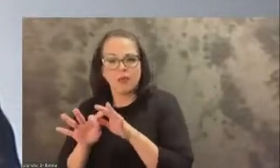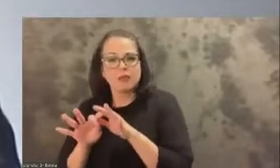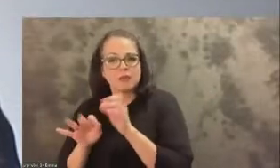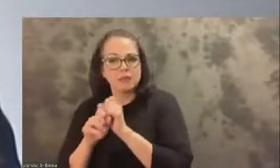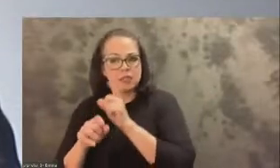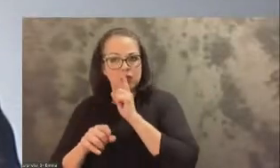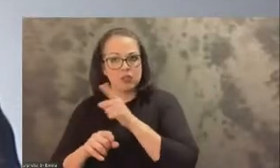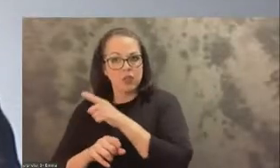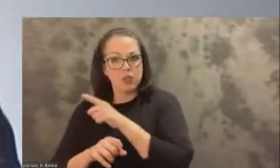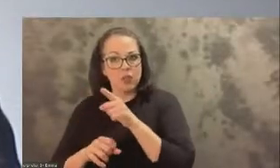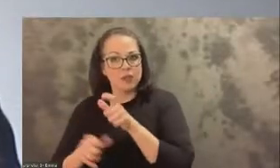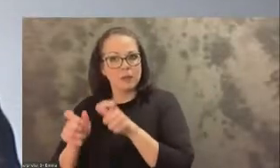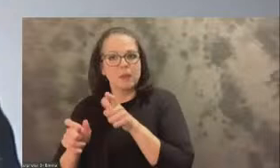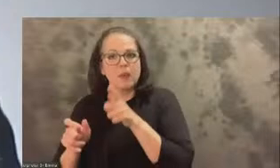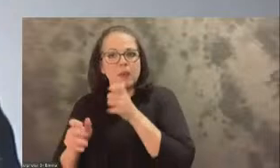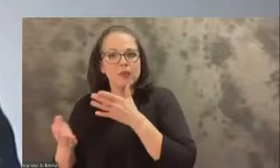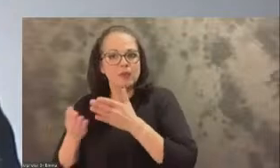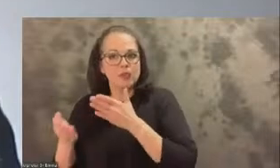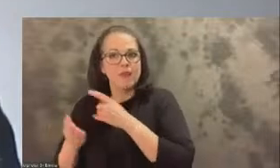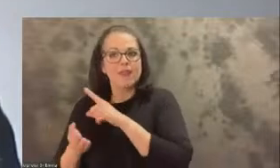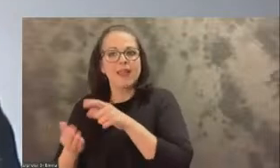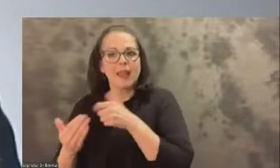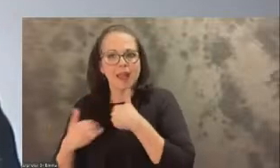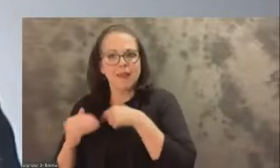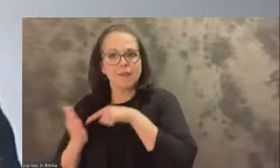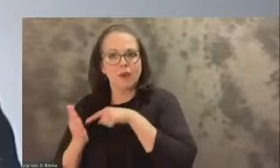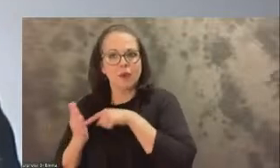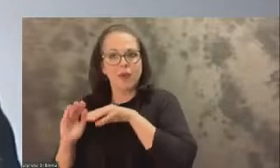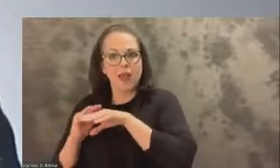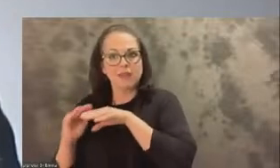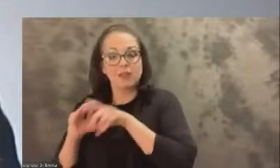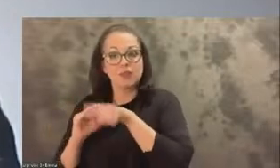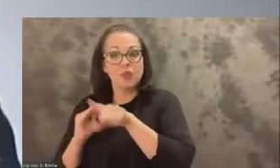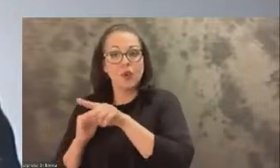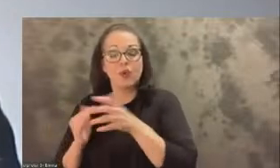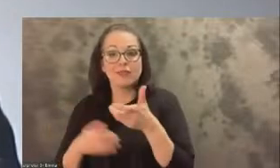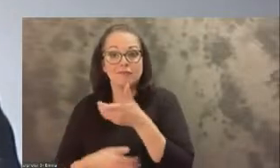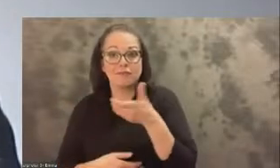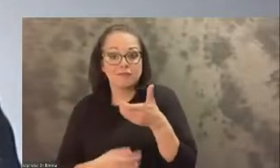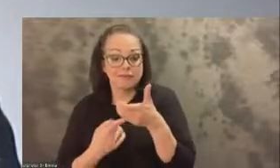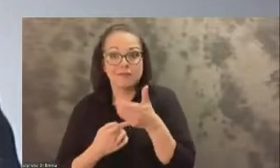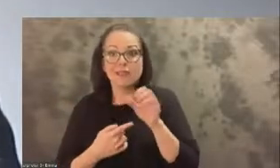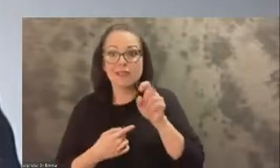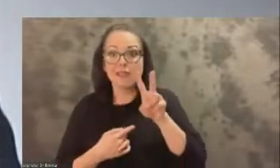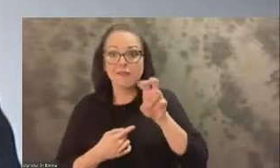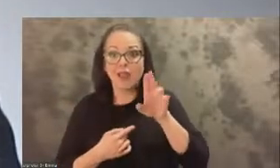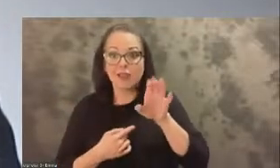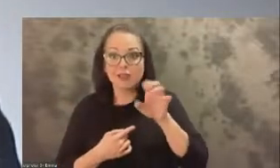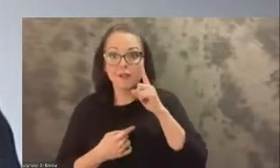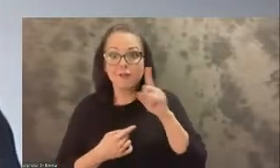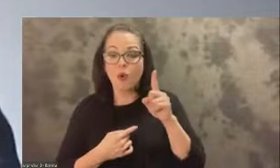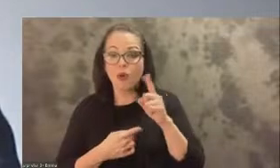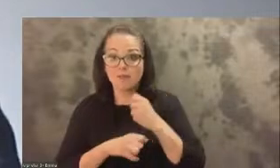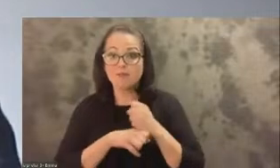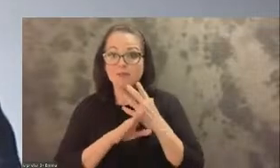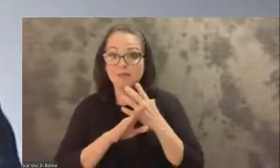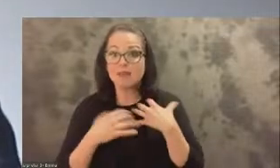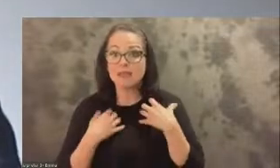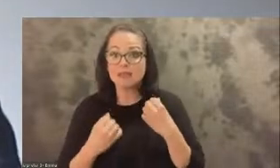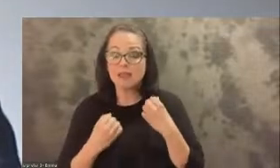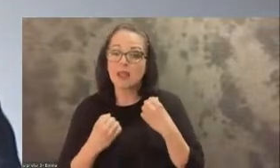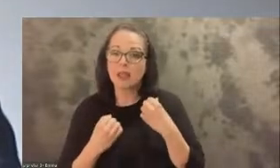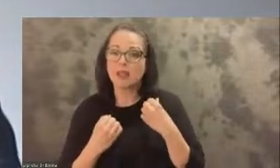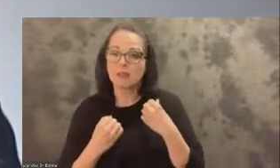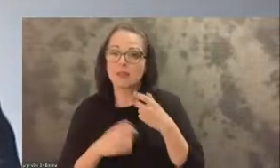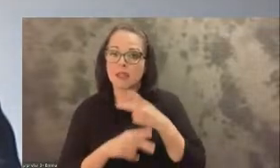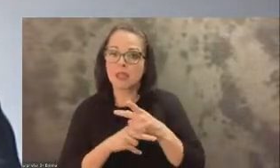the people we serve have affordable access to those devices too that are needed for telemedicine. So there just needs to be a little bit